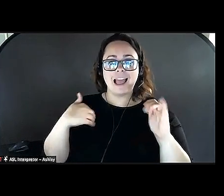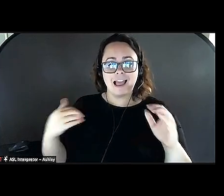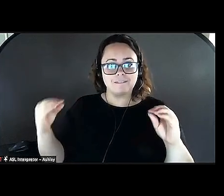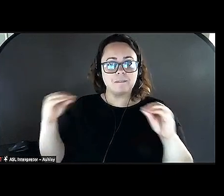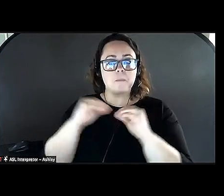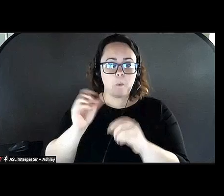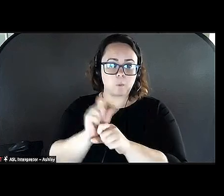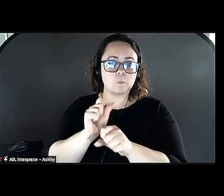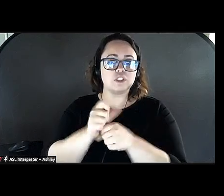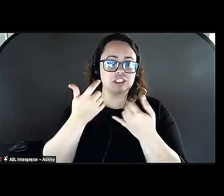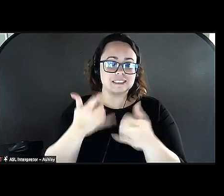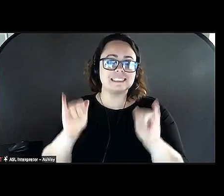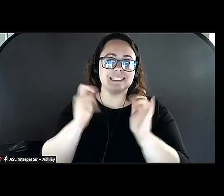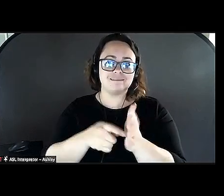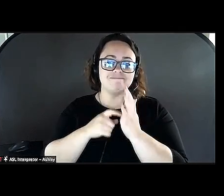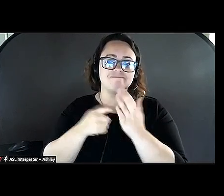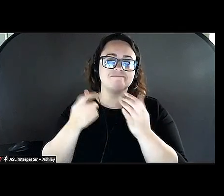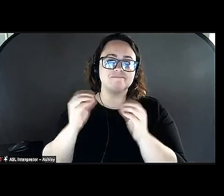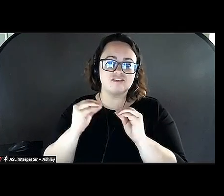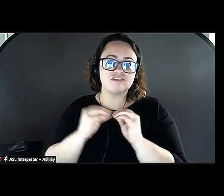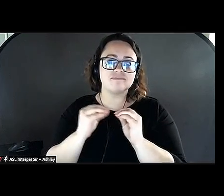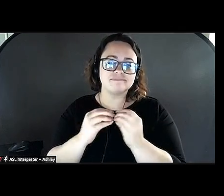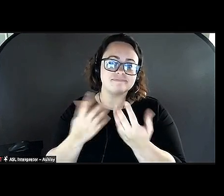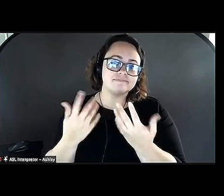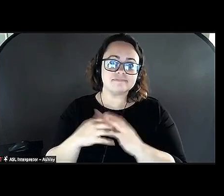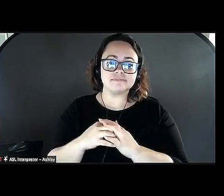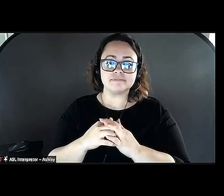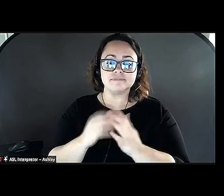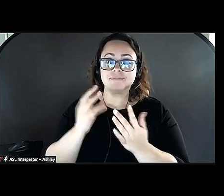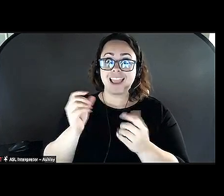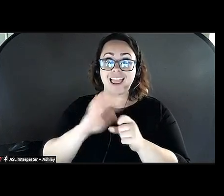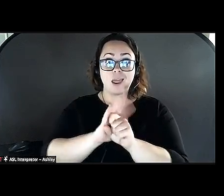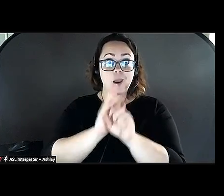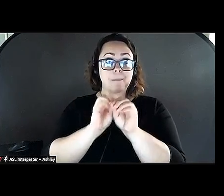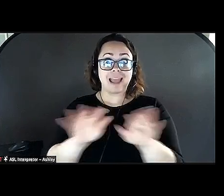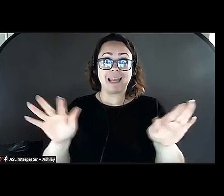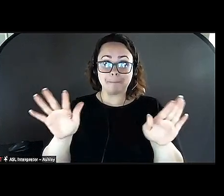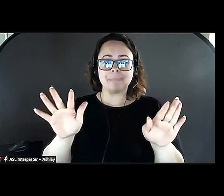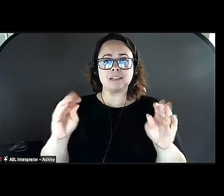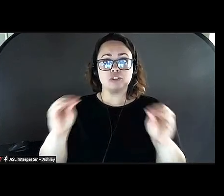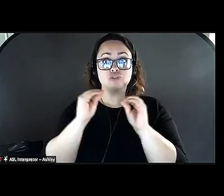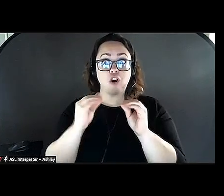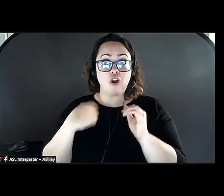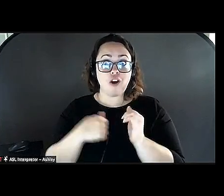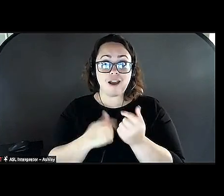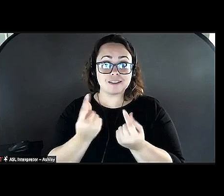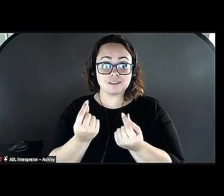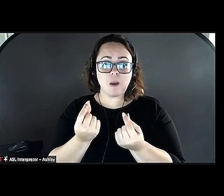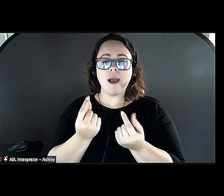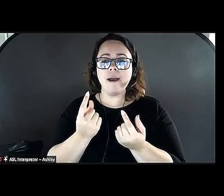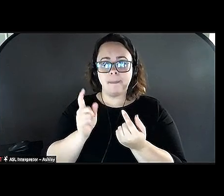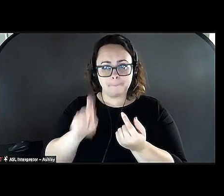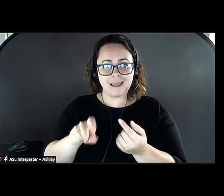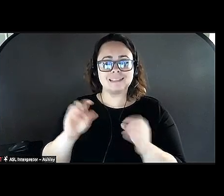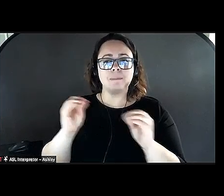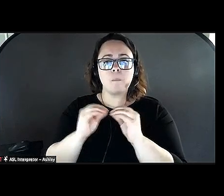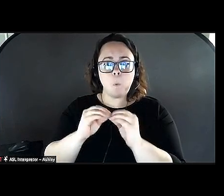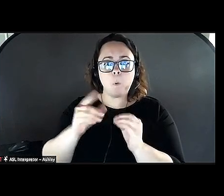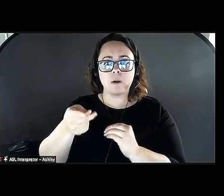do. And then the pandemic only taught us how much more proactive